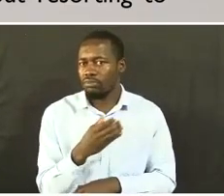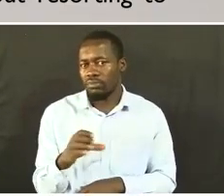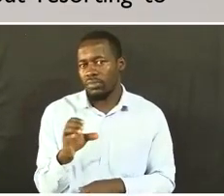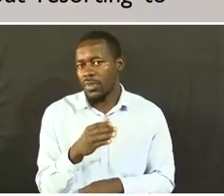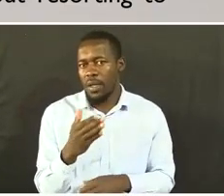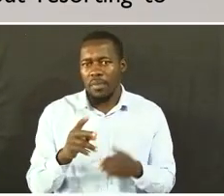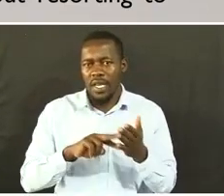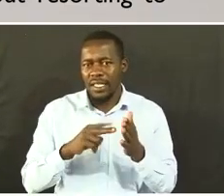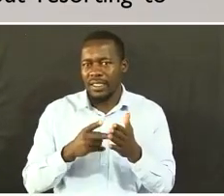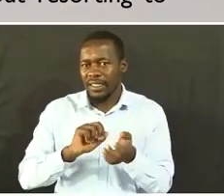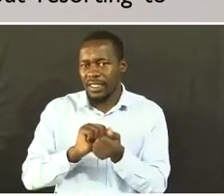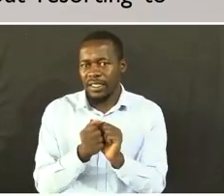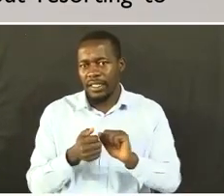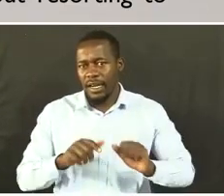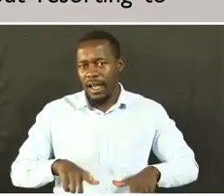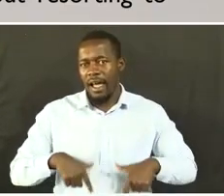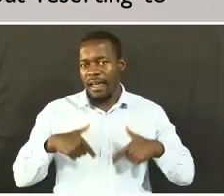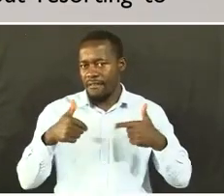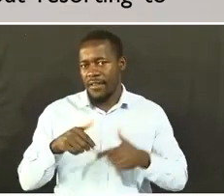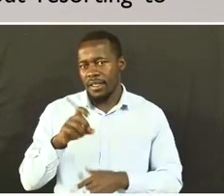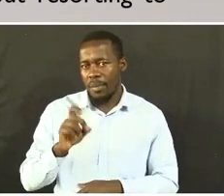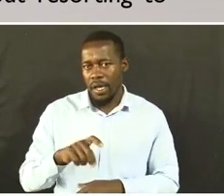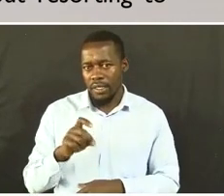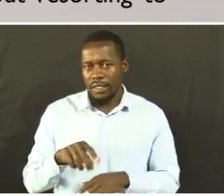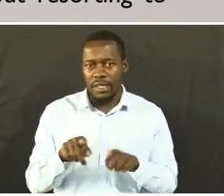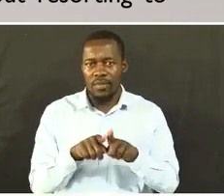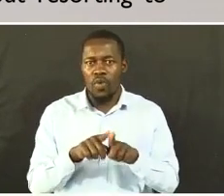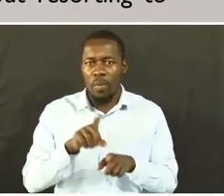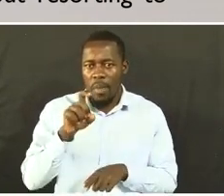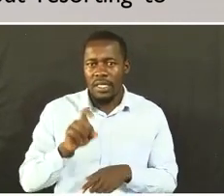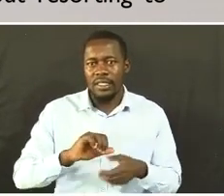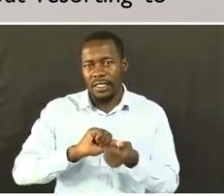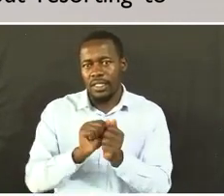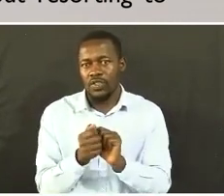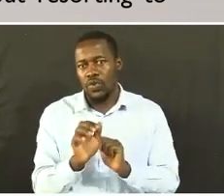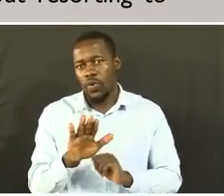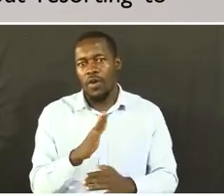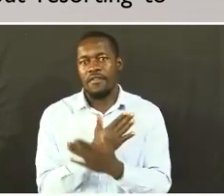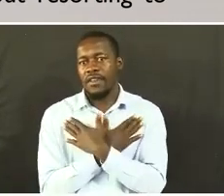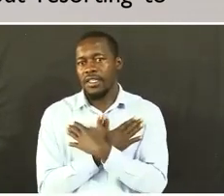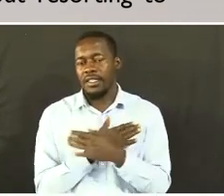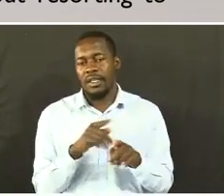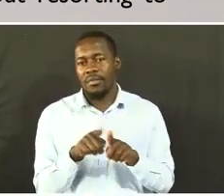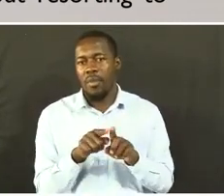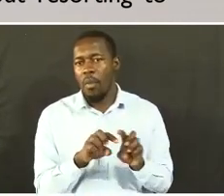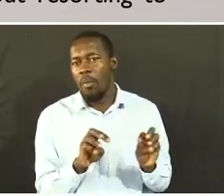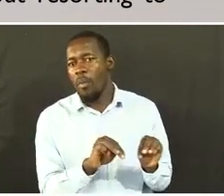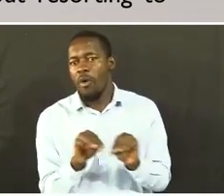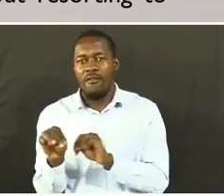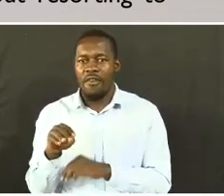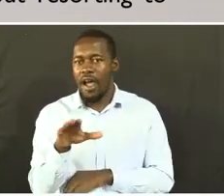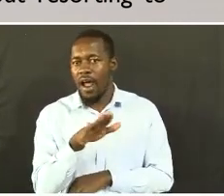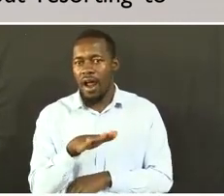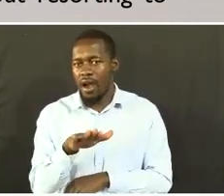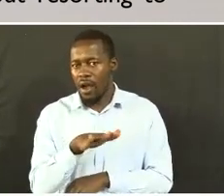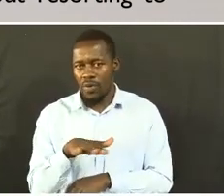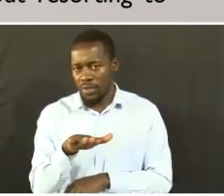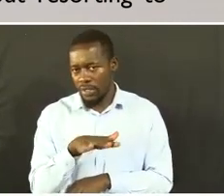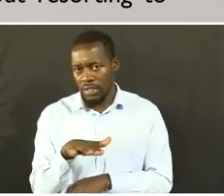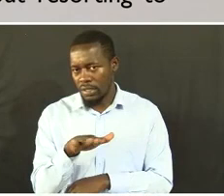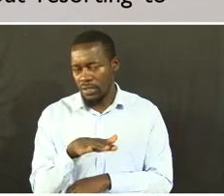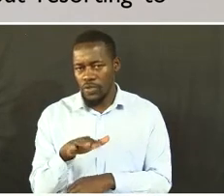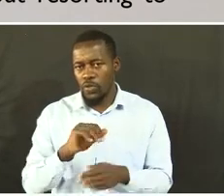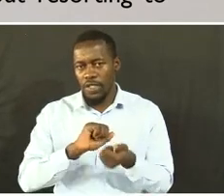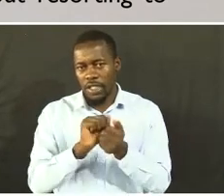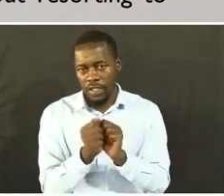needs to change their lifestyle, needs to change their circumstances, needs to perhaps even move away from that substance. So even as